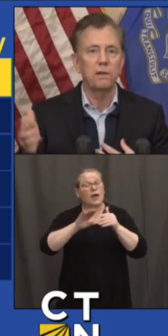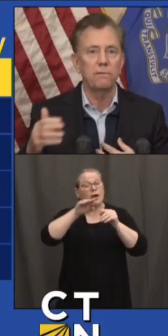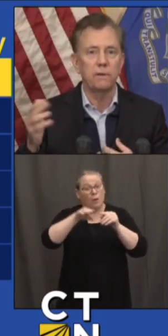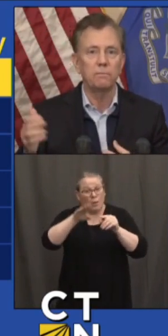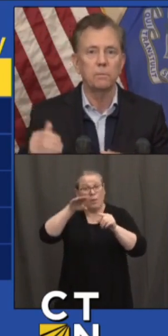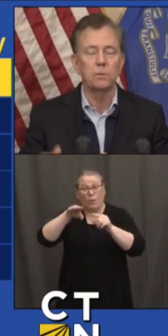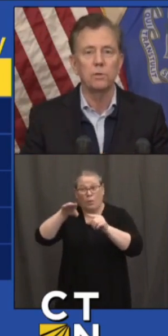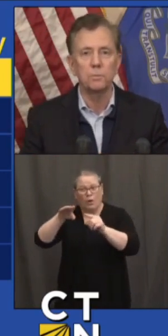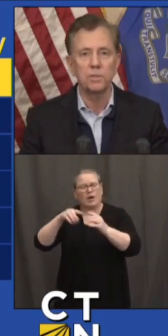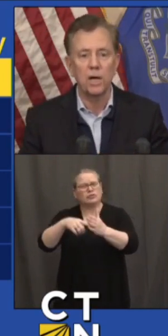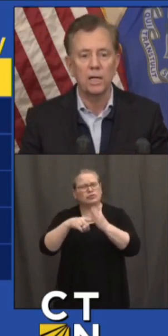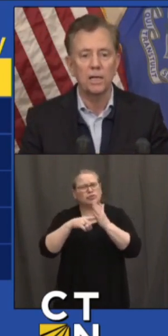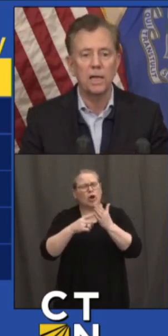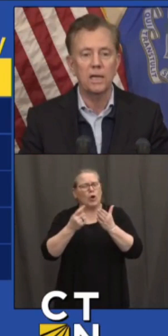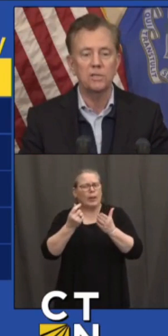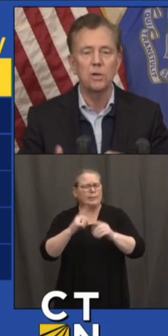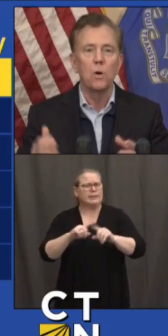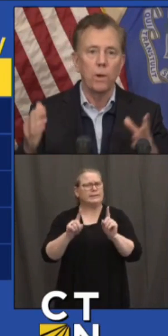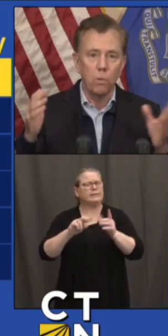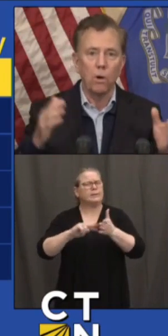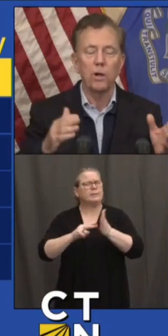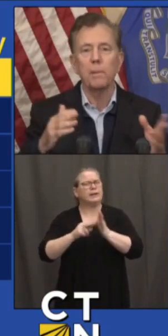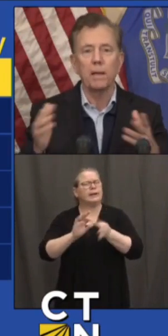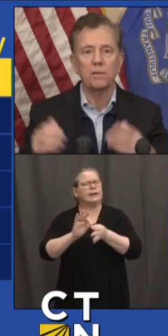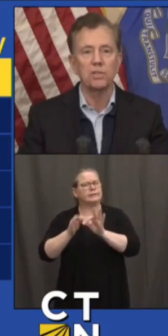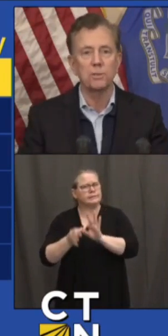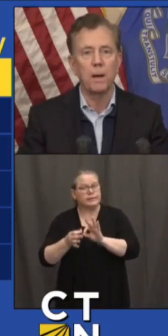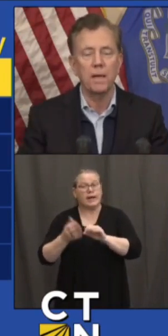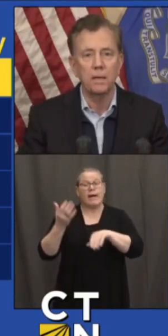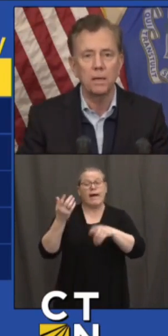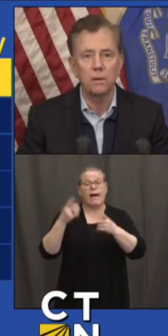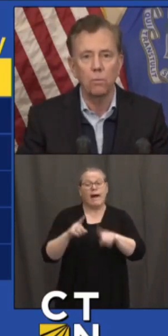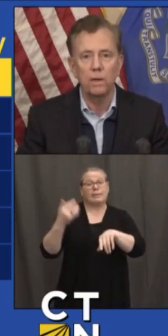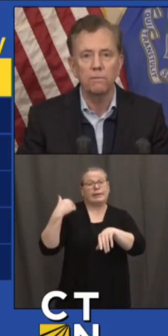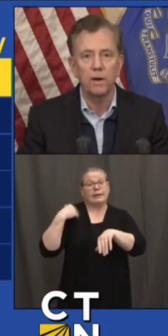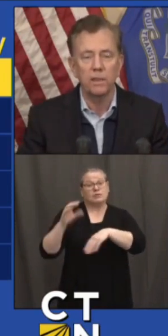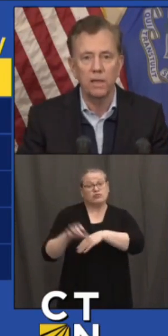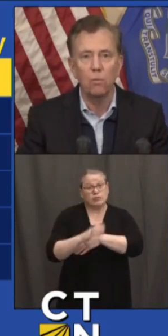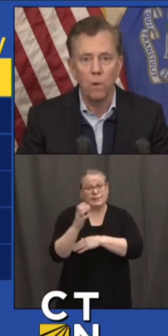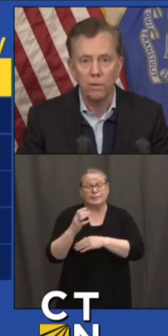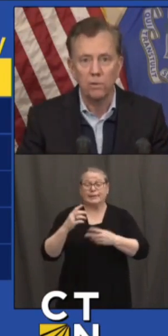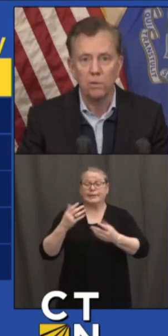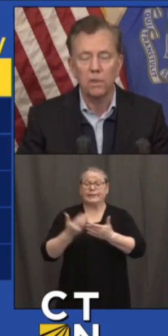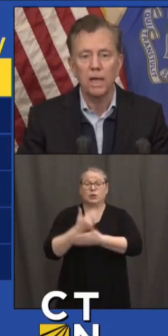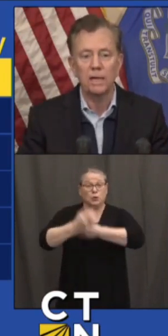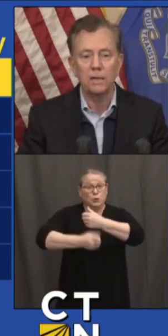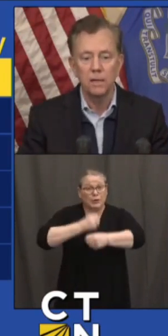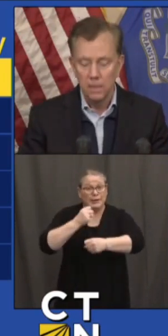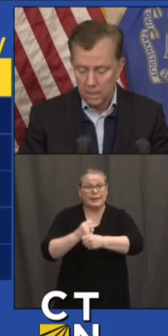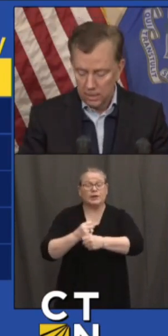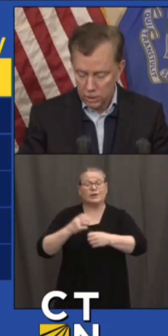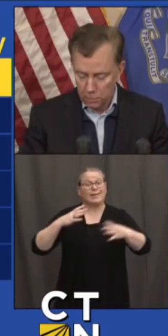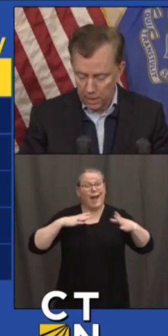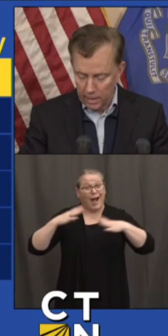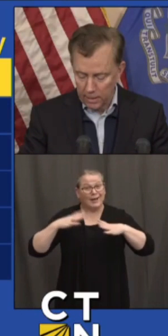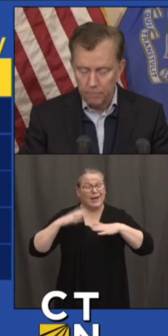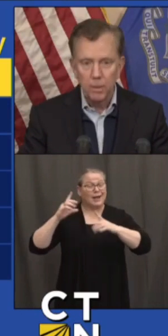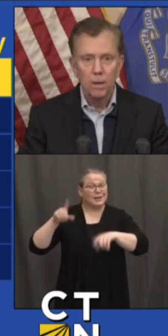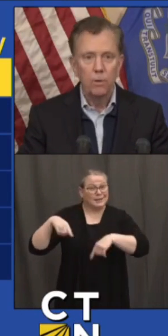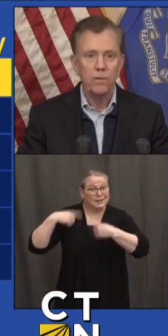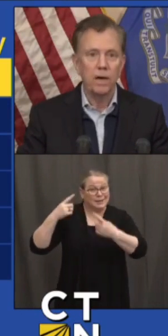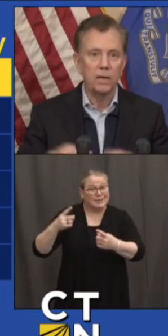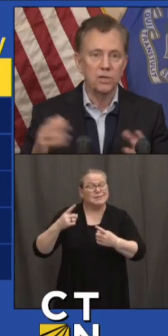Year's Eve and Christmas holidays. We worried about the spike. We have, I think, weathered that